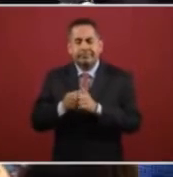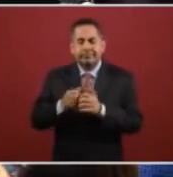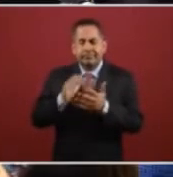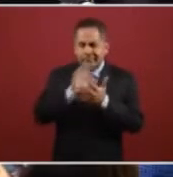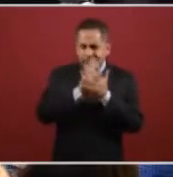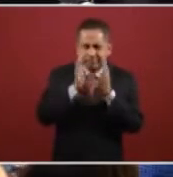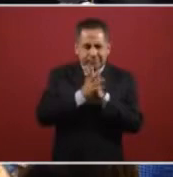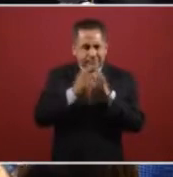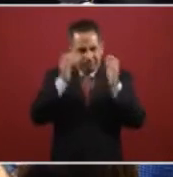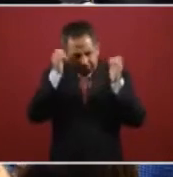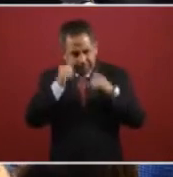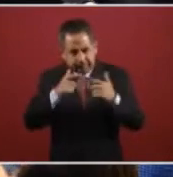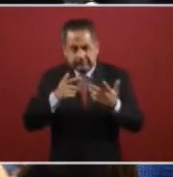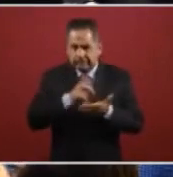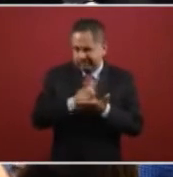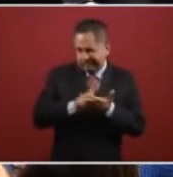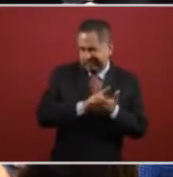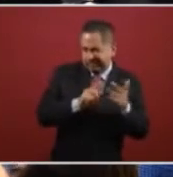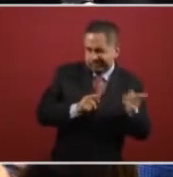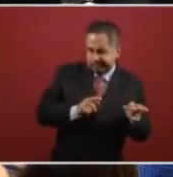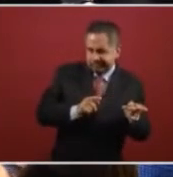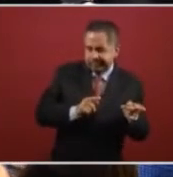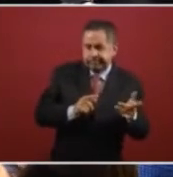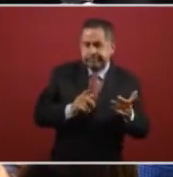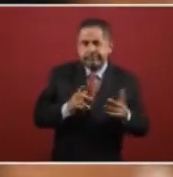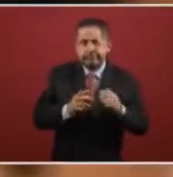linked to narcotic trafficking.